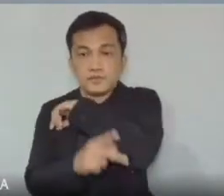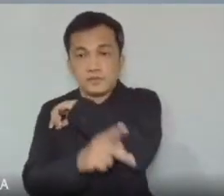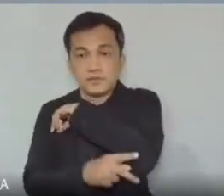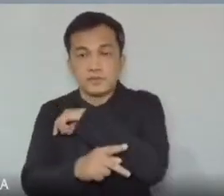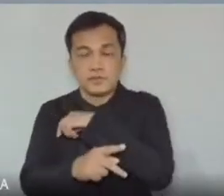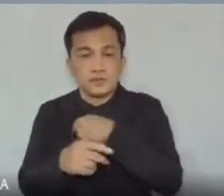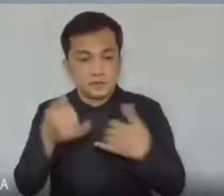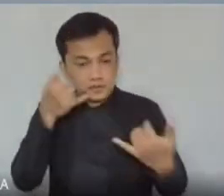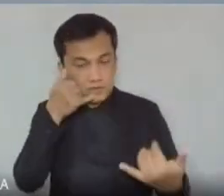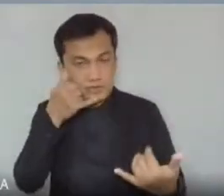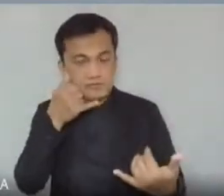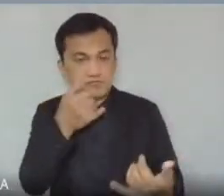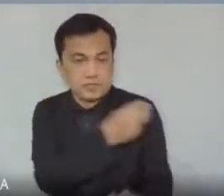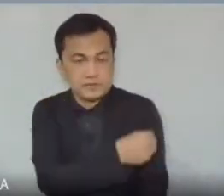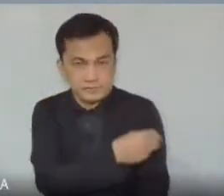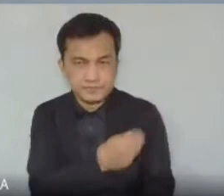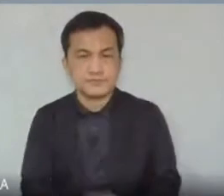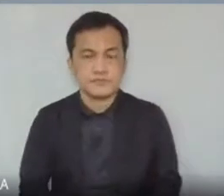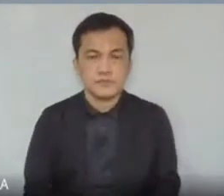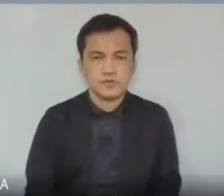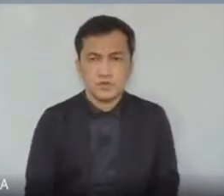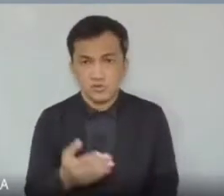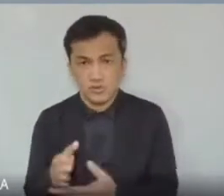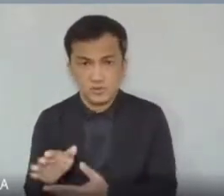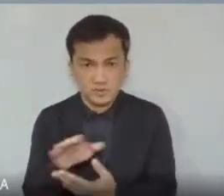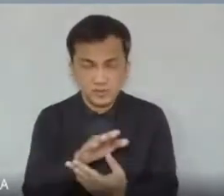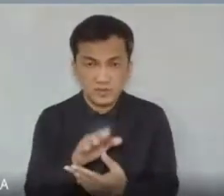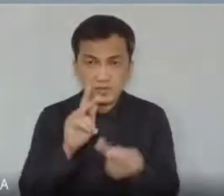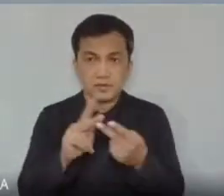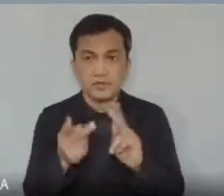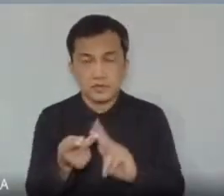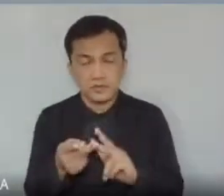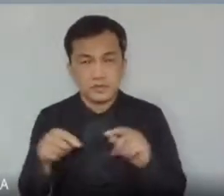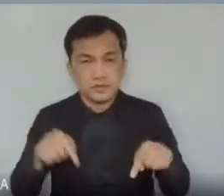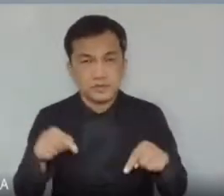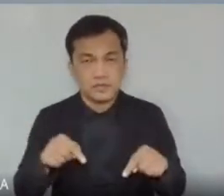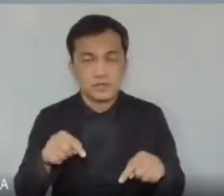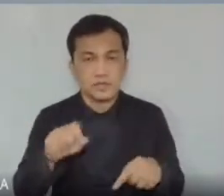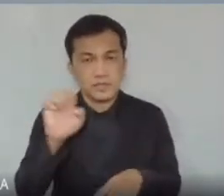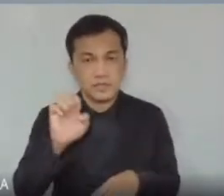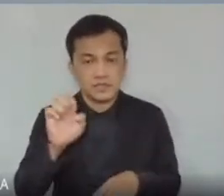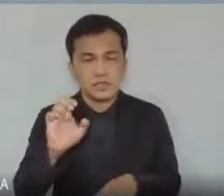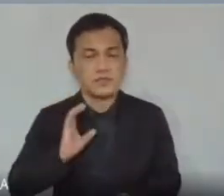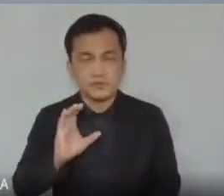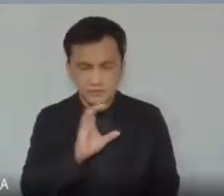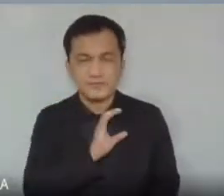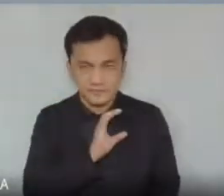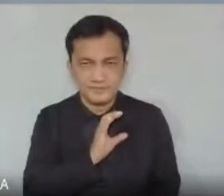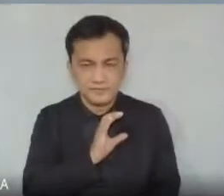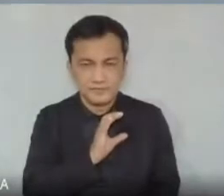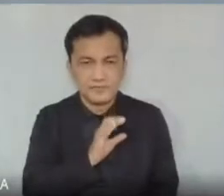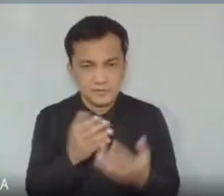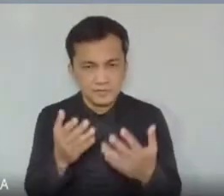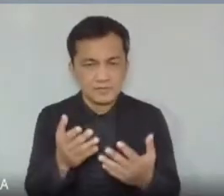Villaverde, Dr. Eric Tayag, a personal friend of mine, and of course, our host for